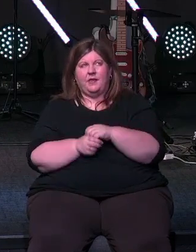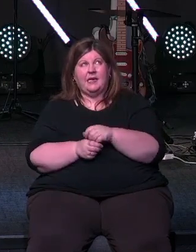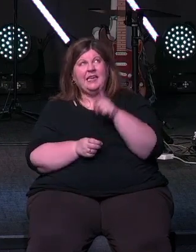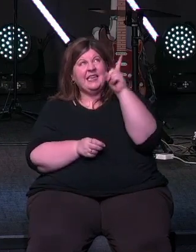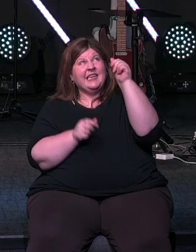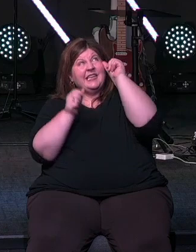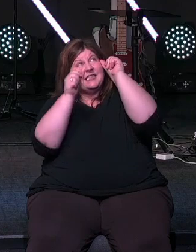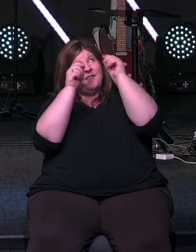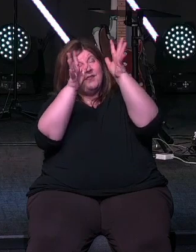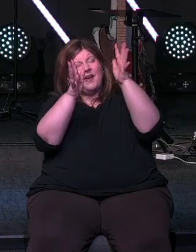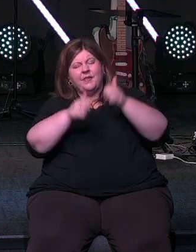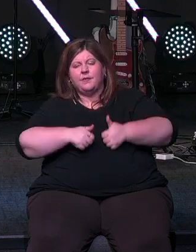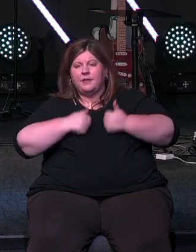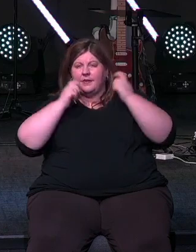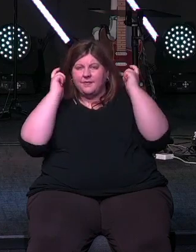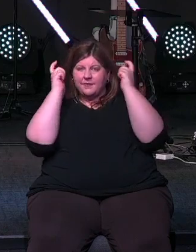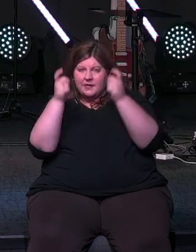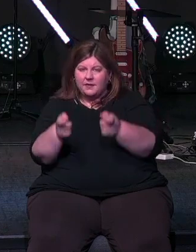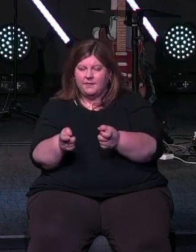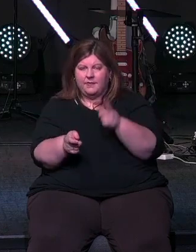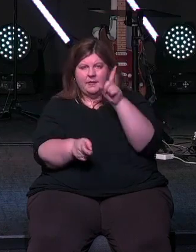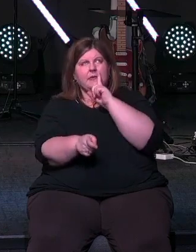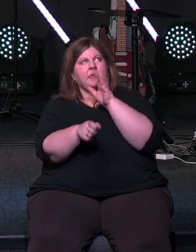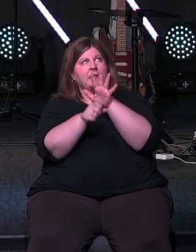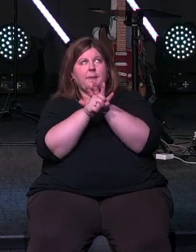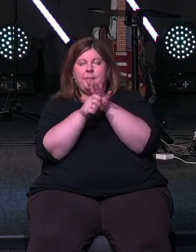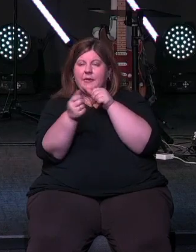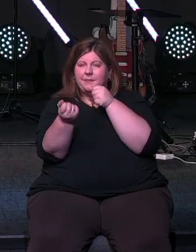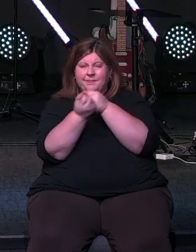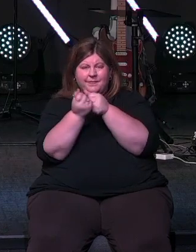father, imparts life, and he is committed to life.